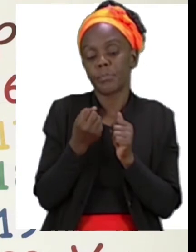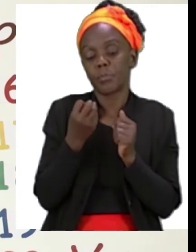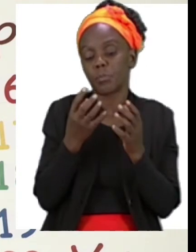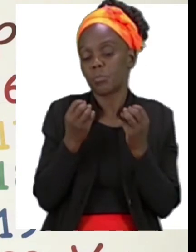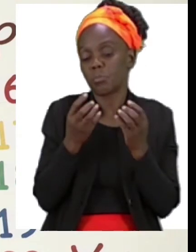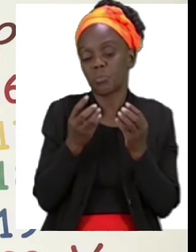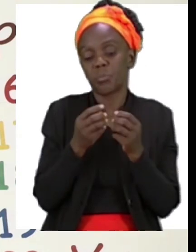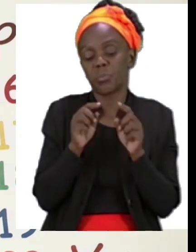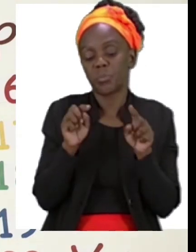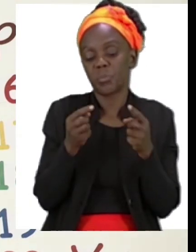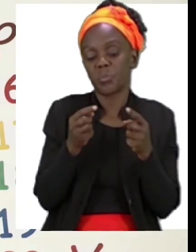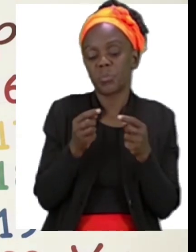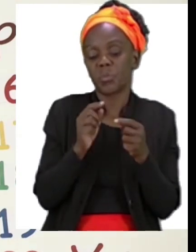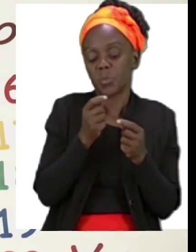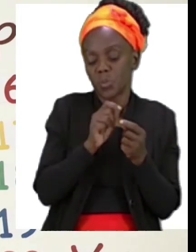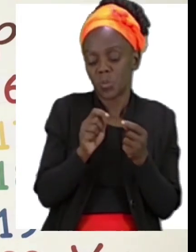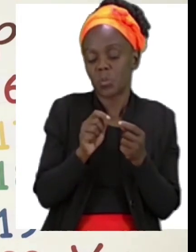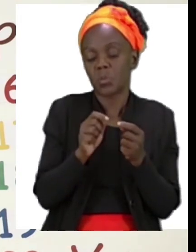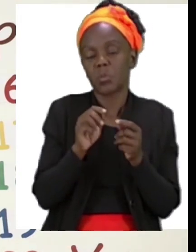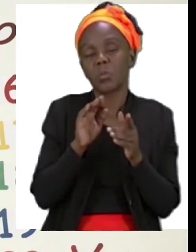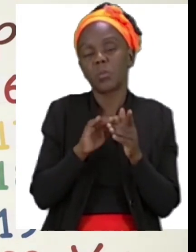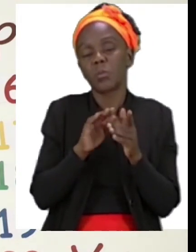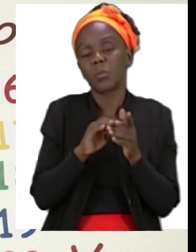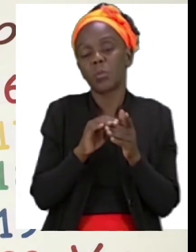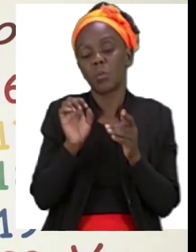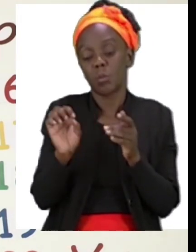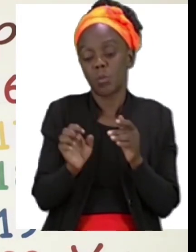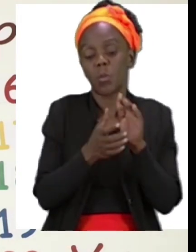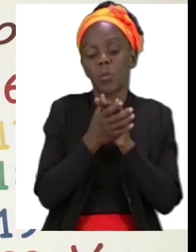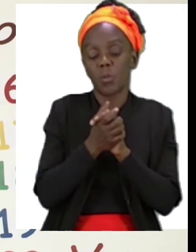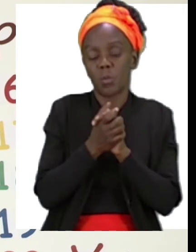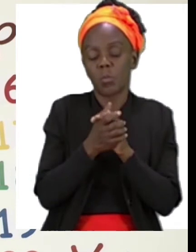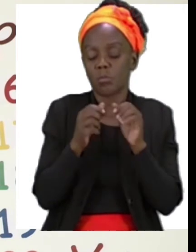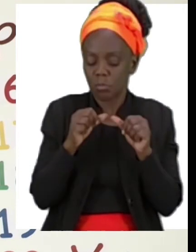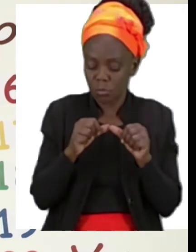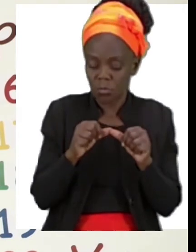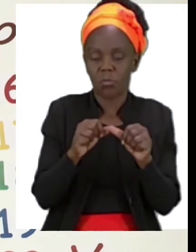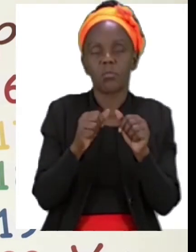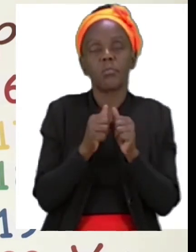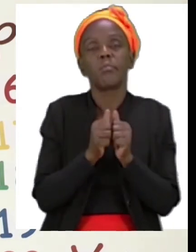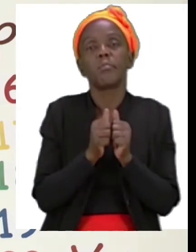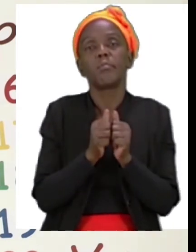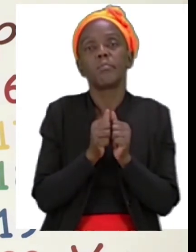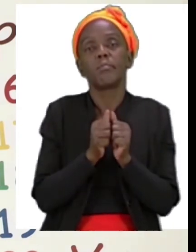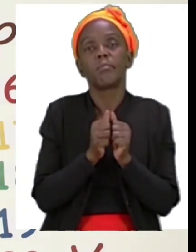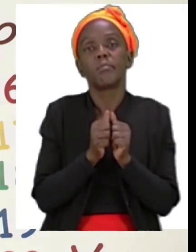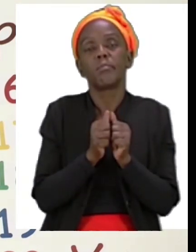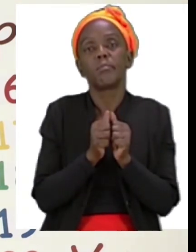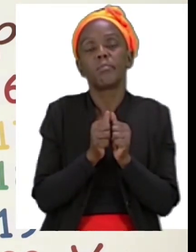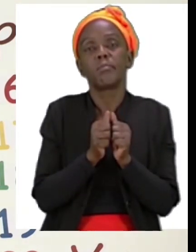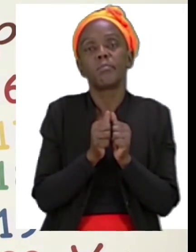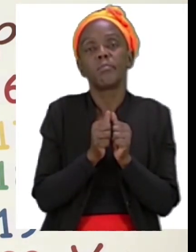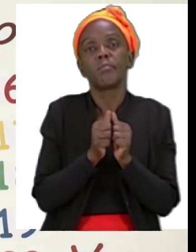of clothes they wear or what makes them your friend, it's okay. Make sure that when you're doing your